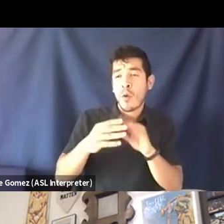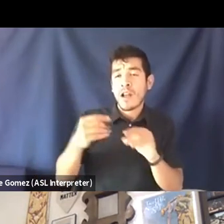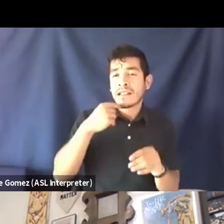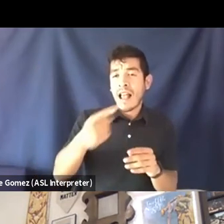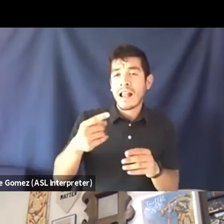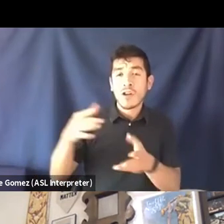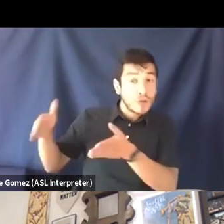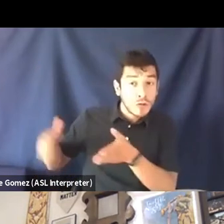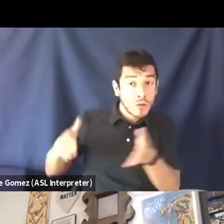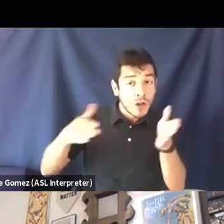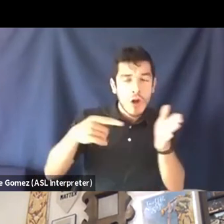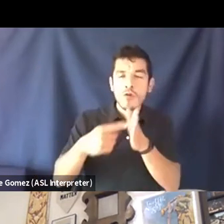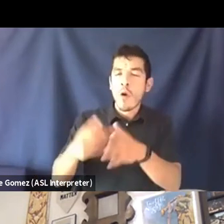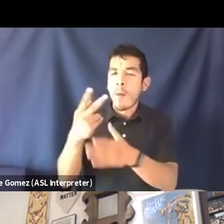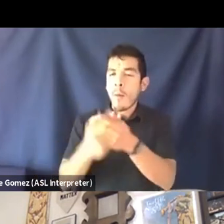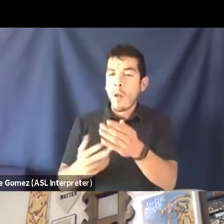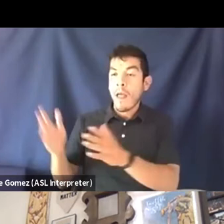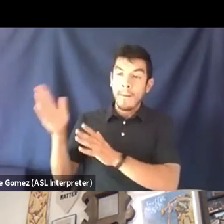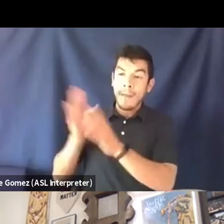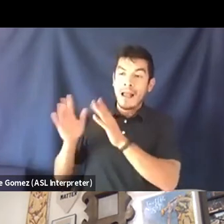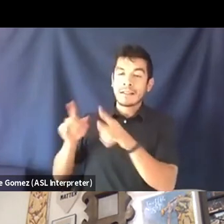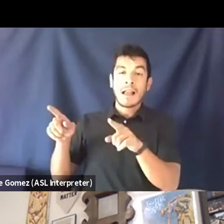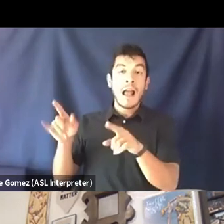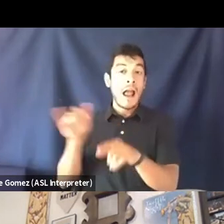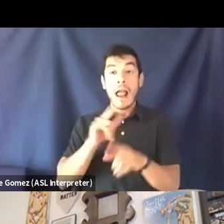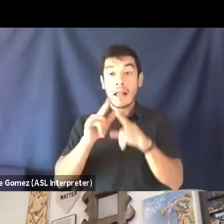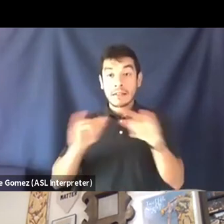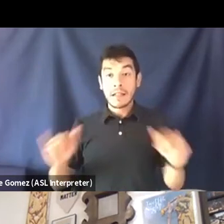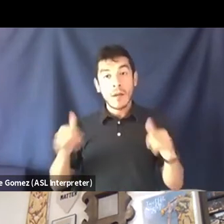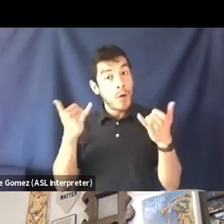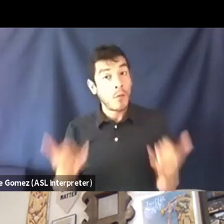both past and present as you see Kelli pursuing her